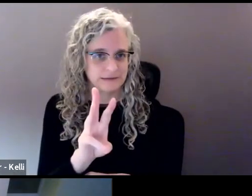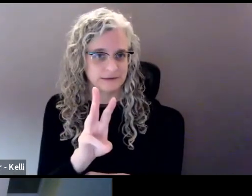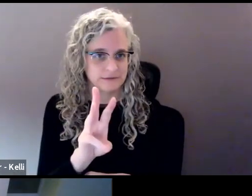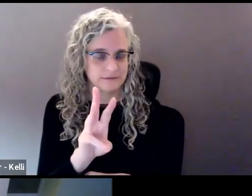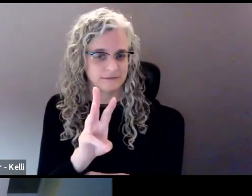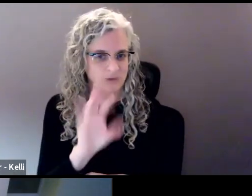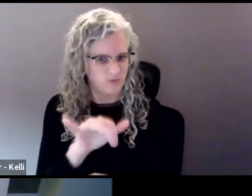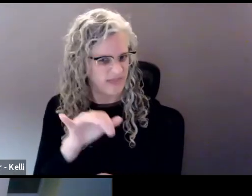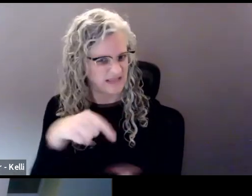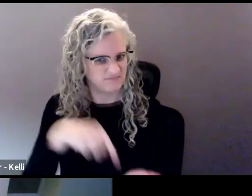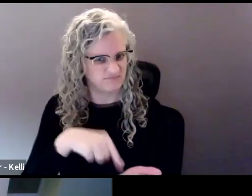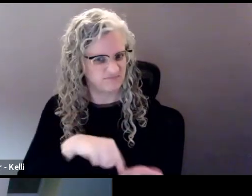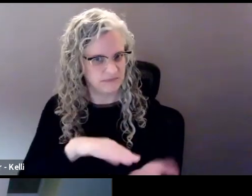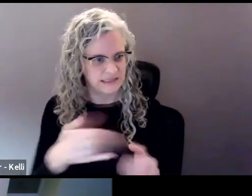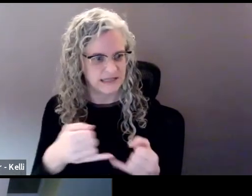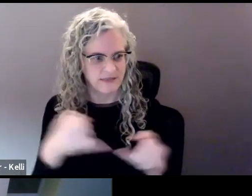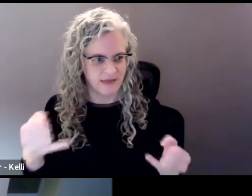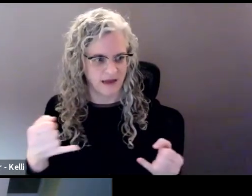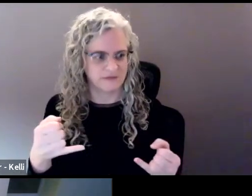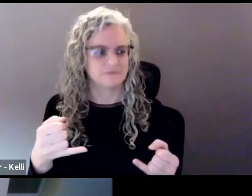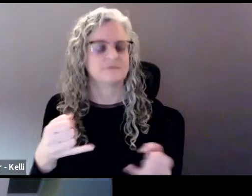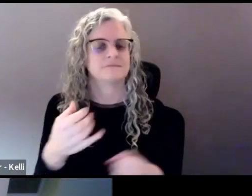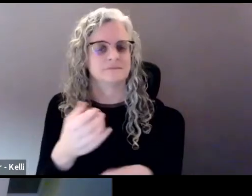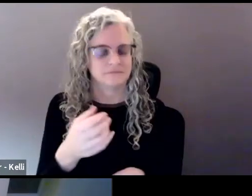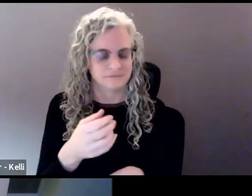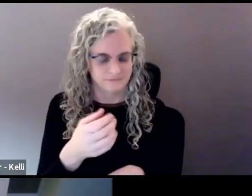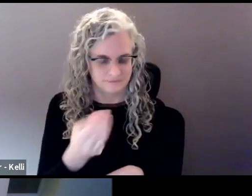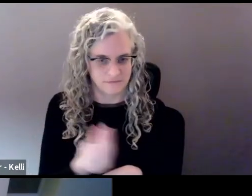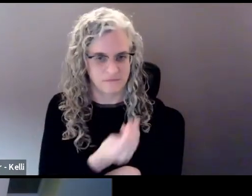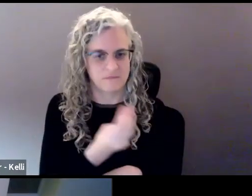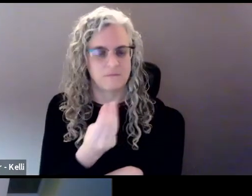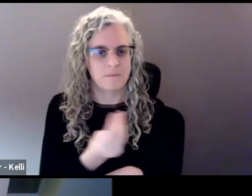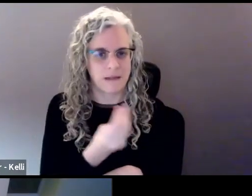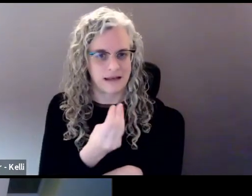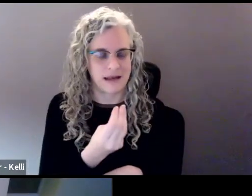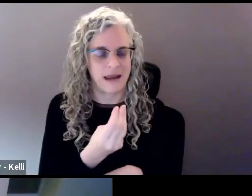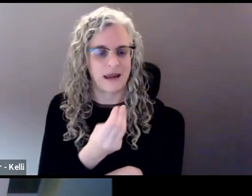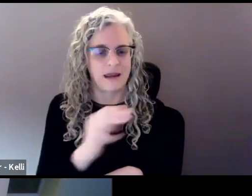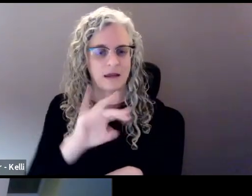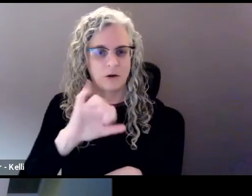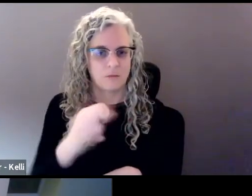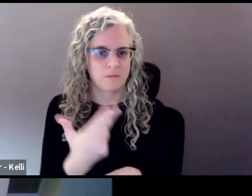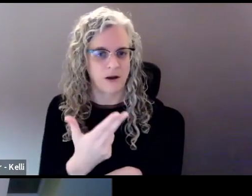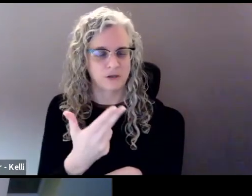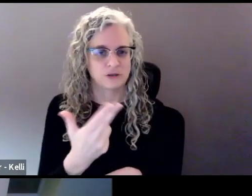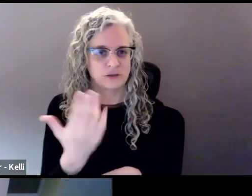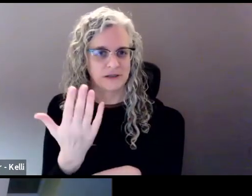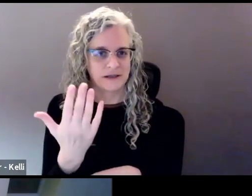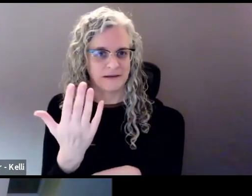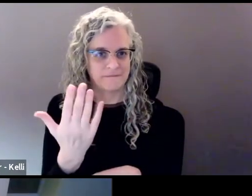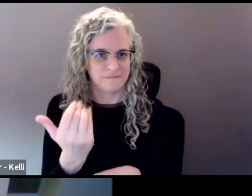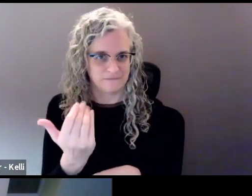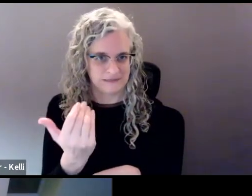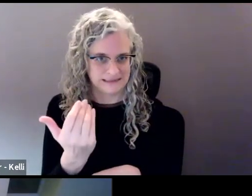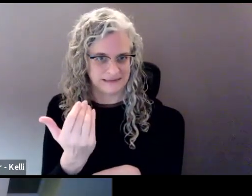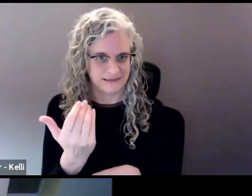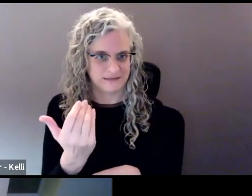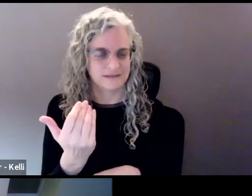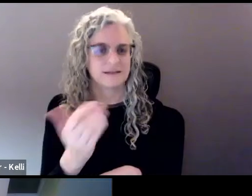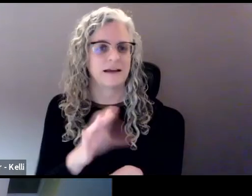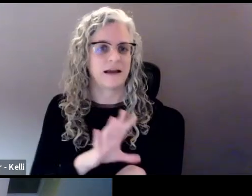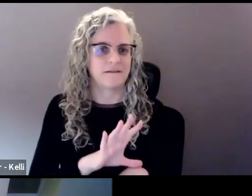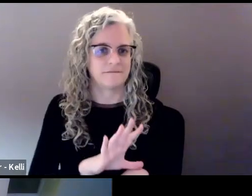must receive your testimony and comments via online or US mail by 5